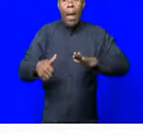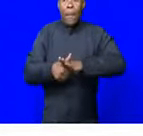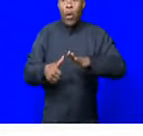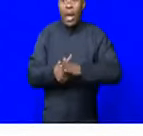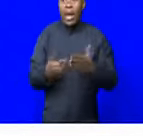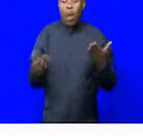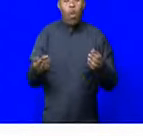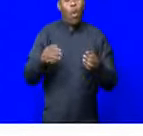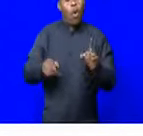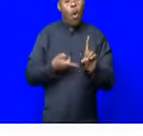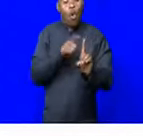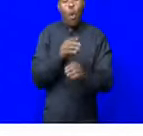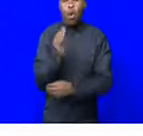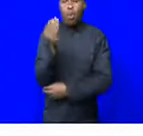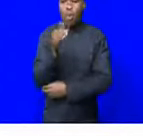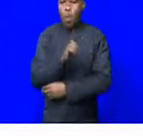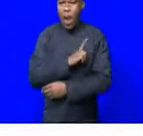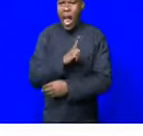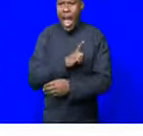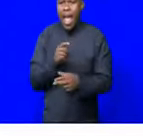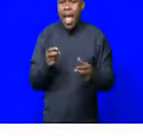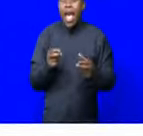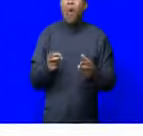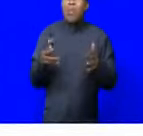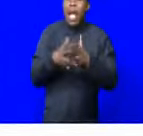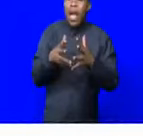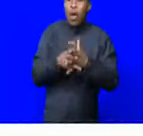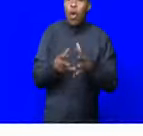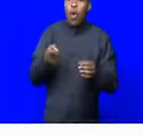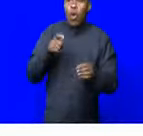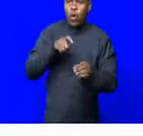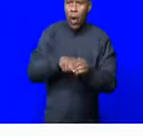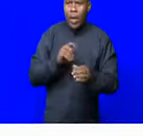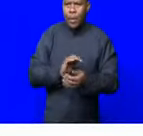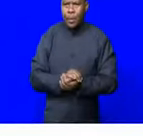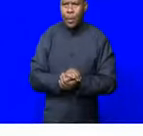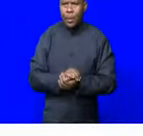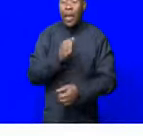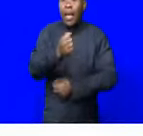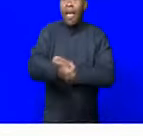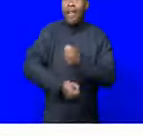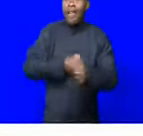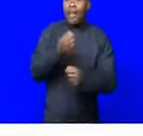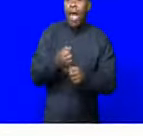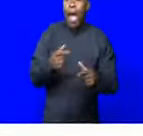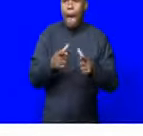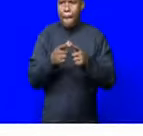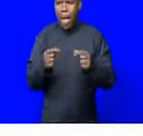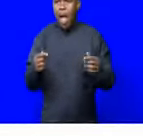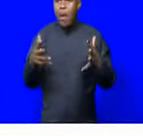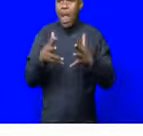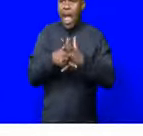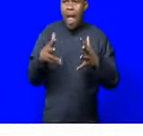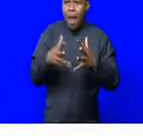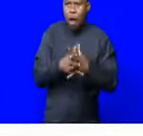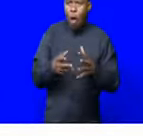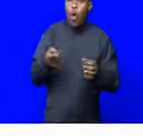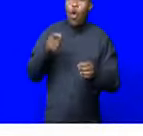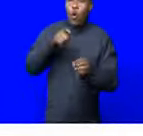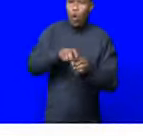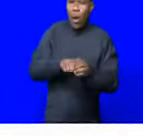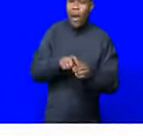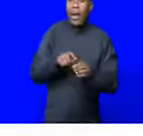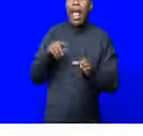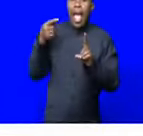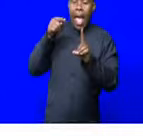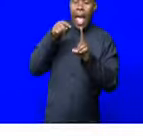Congress Eswatini. The main focus of the annual Savings and Credit Cooperative Association's Congress